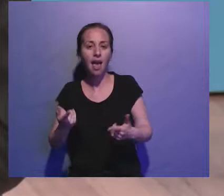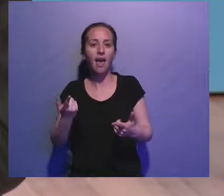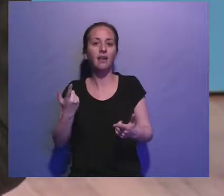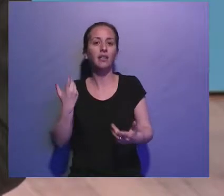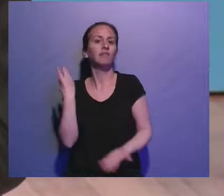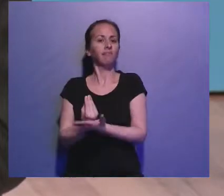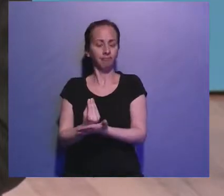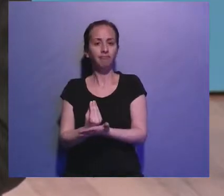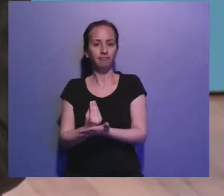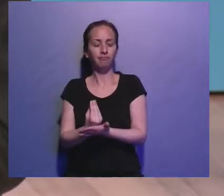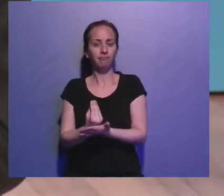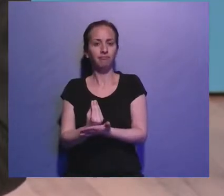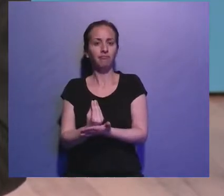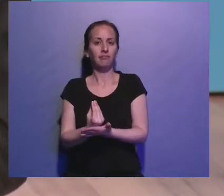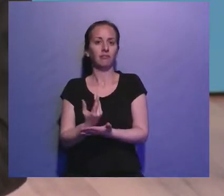We have